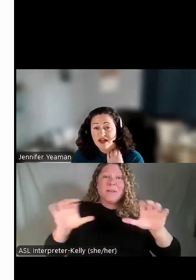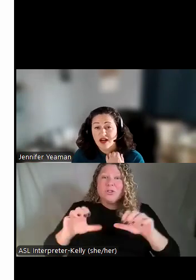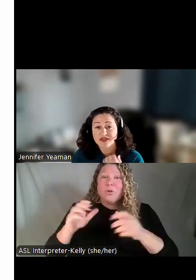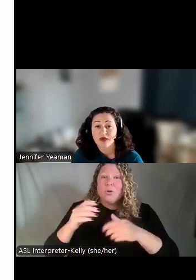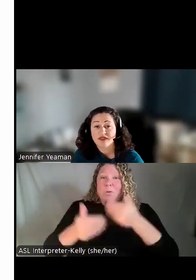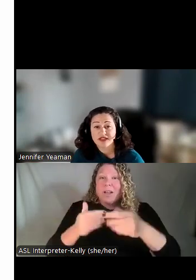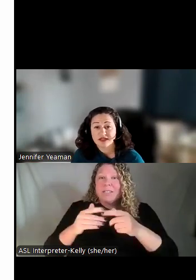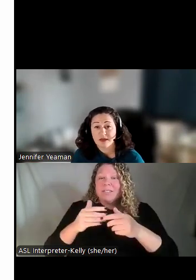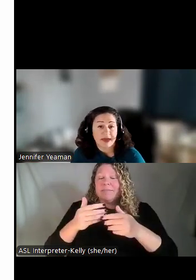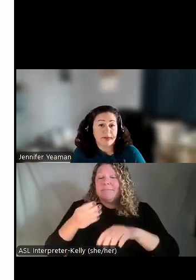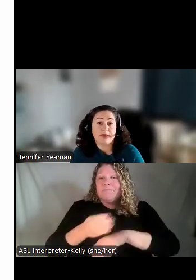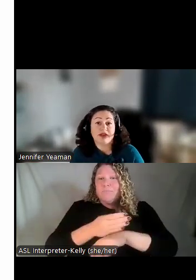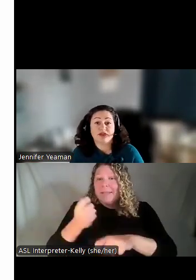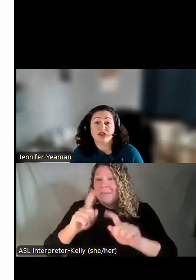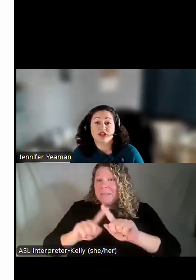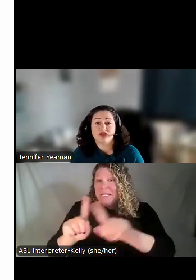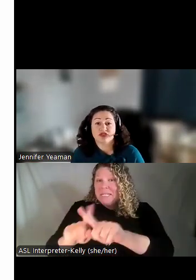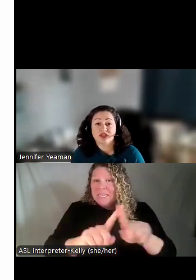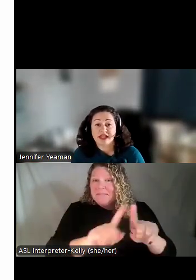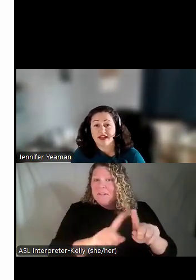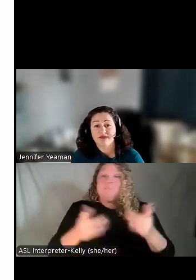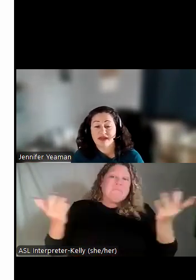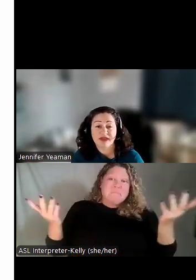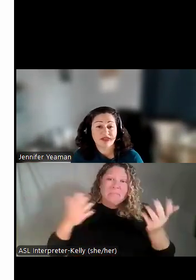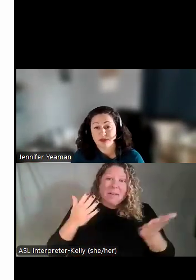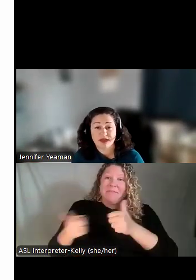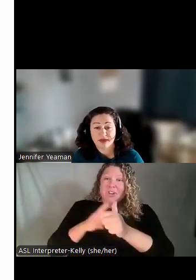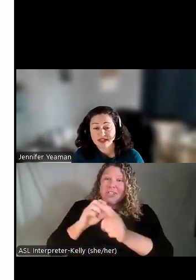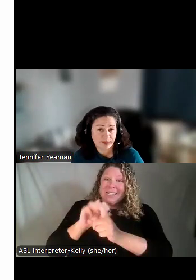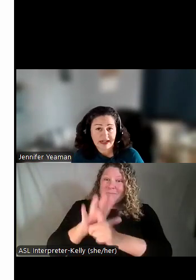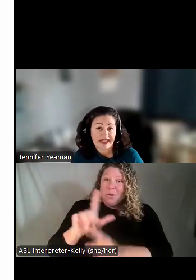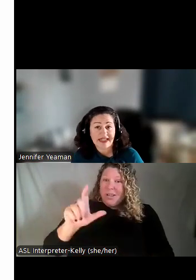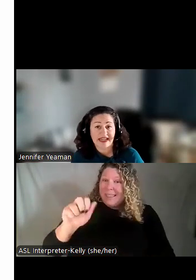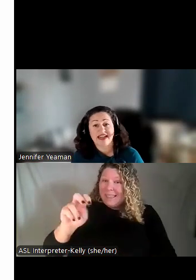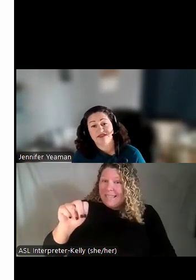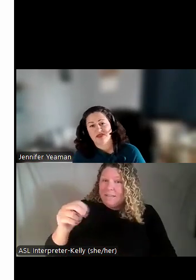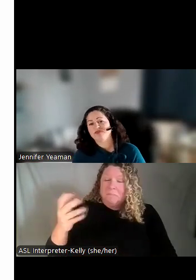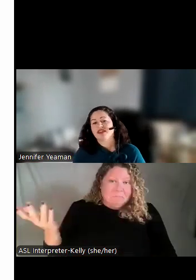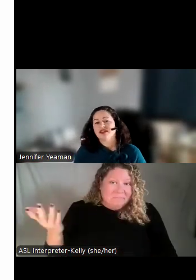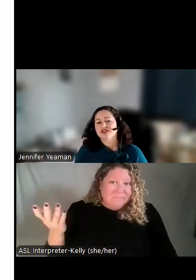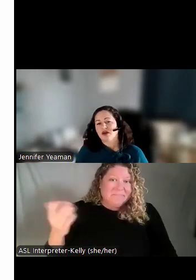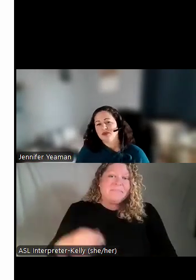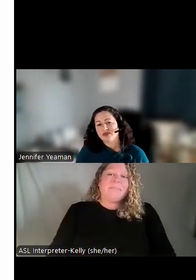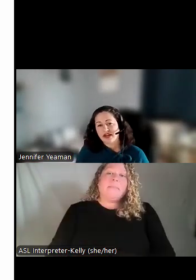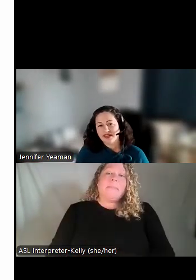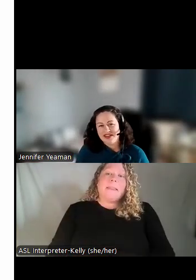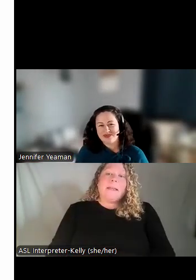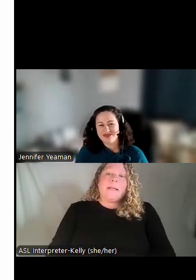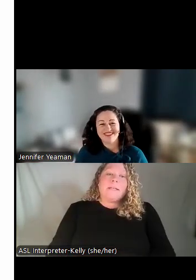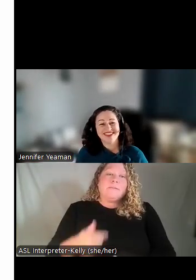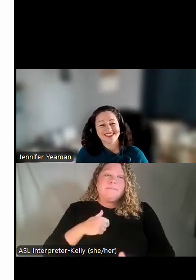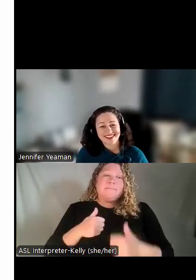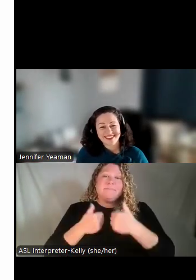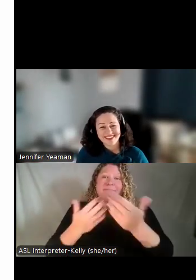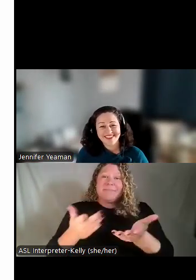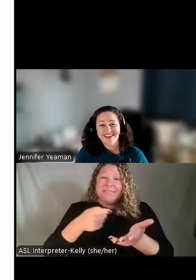differently. So this may be your first exposure to lean and have maybe never participated in an event. So I'll be providing an